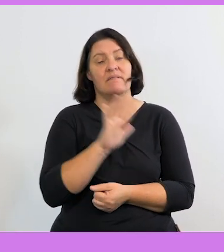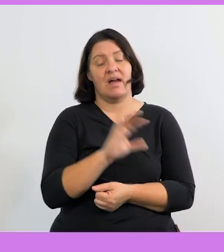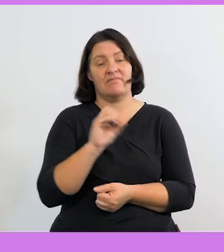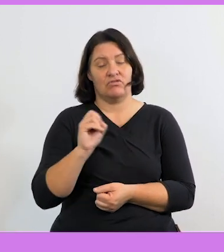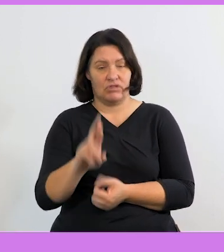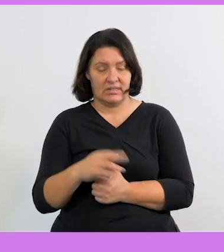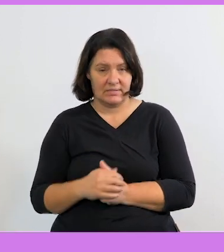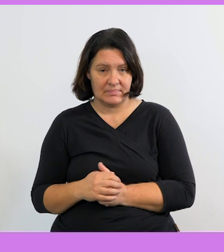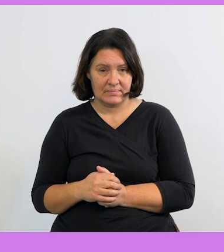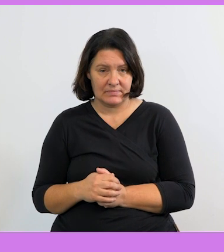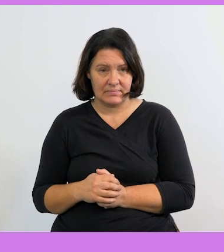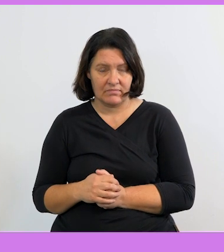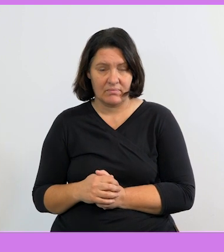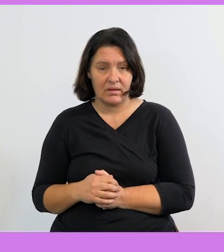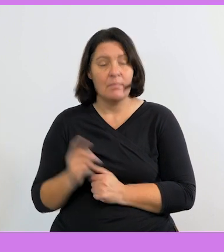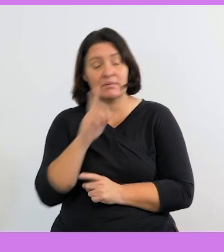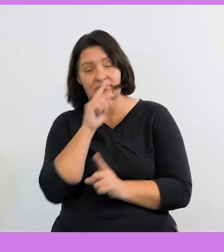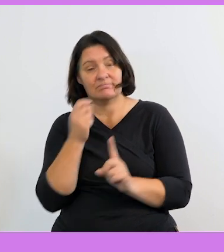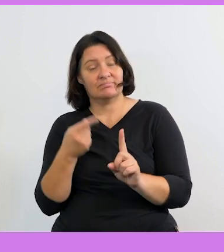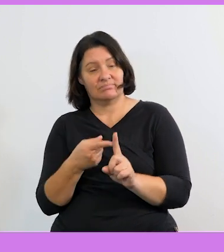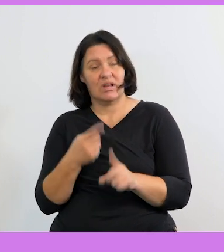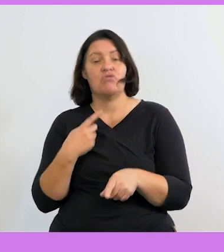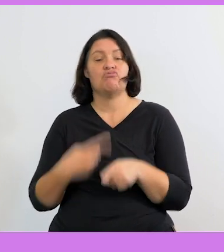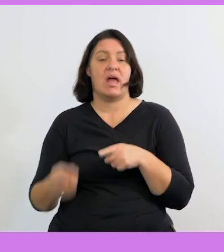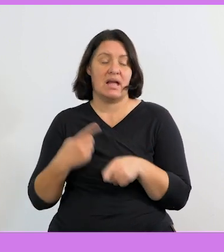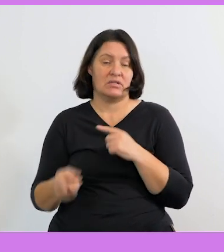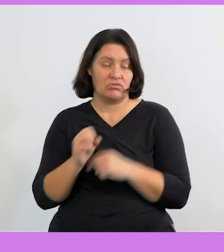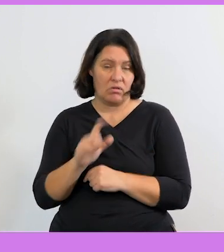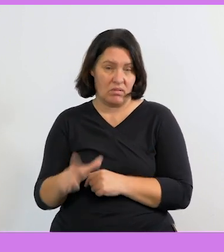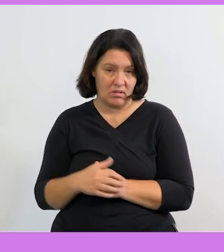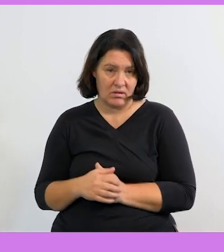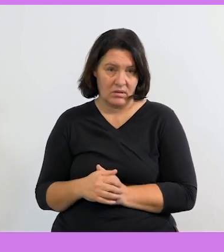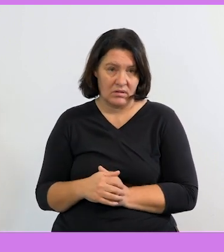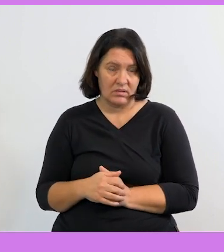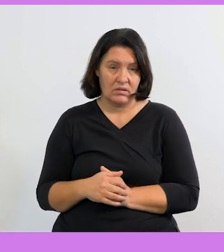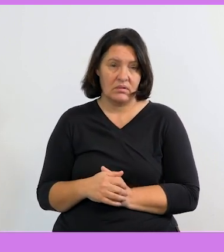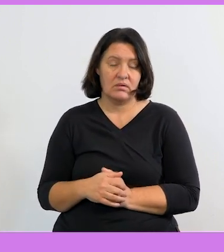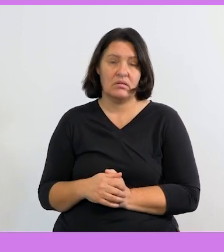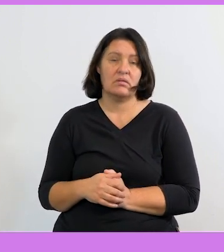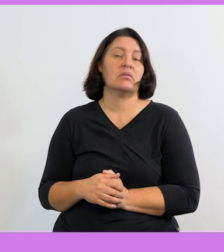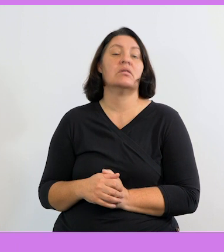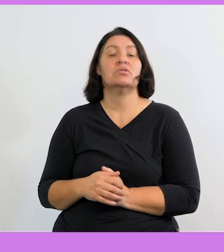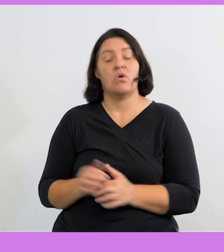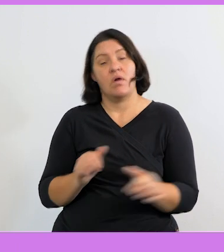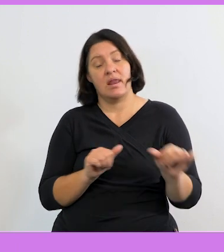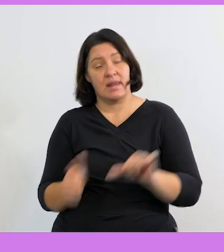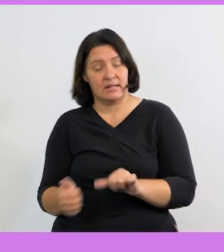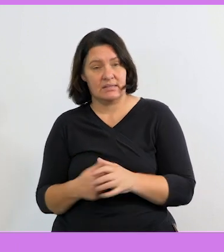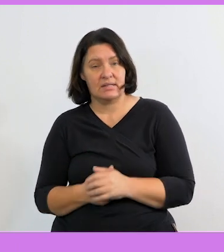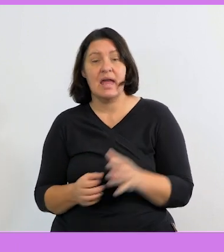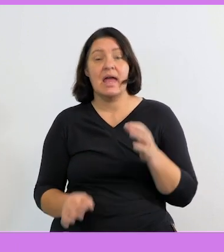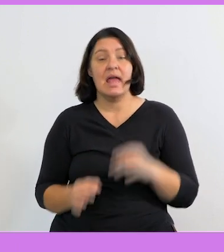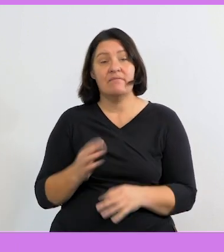or expense will be 500 Rand. And that's towards the rental of the store. Okay, so now let's move on to the next